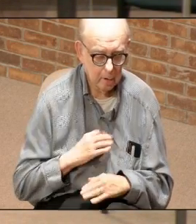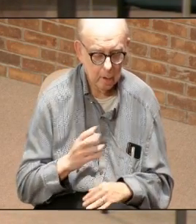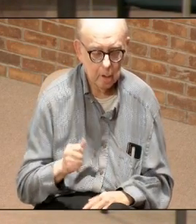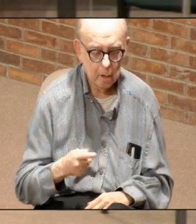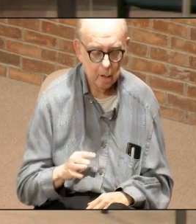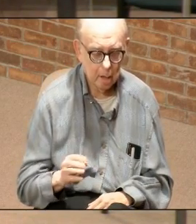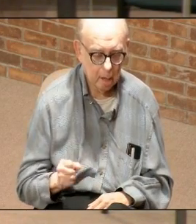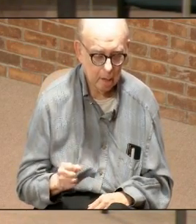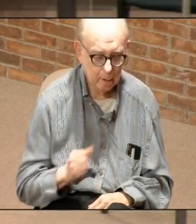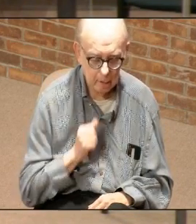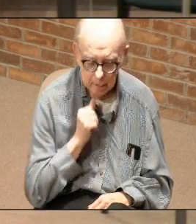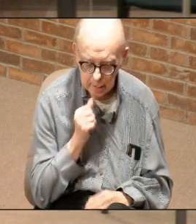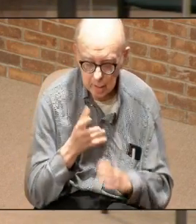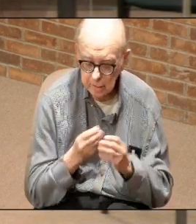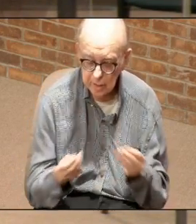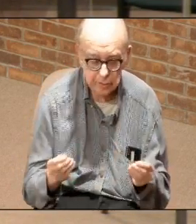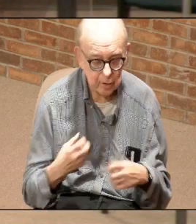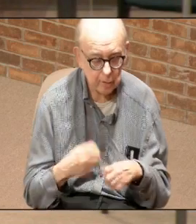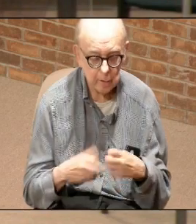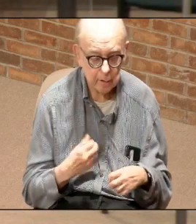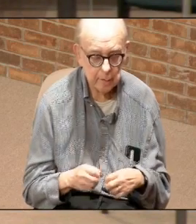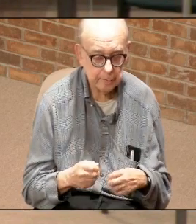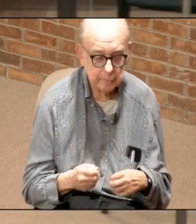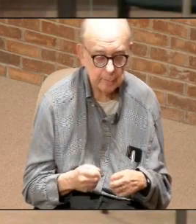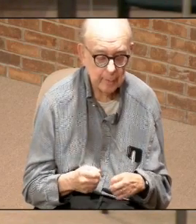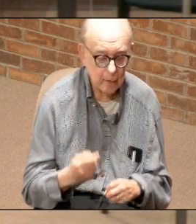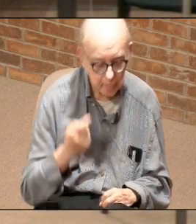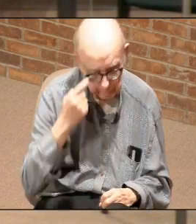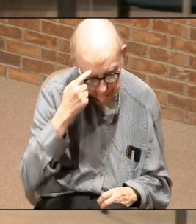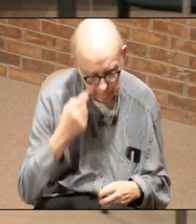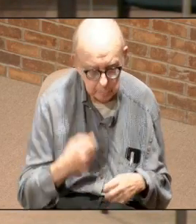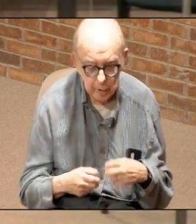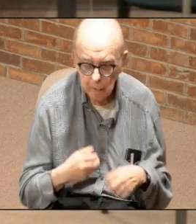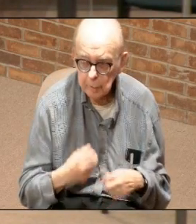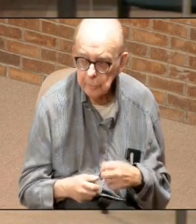Limiting the gun doesn't solve the problem of mental illnesses.